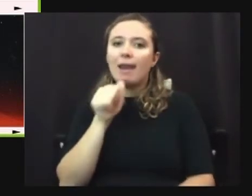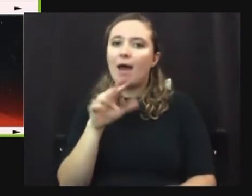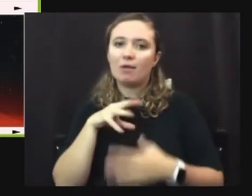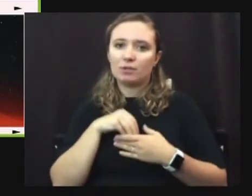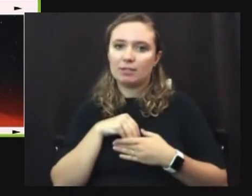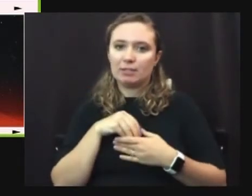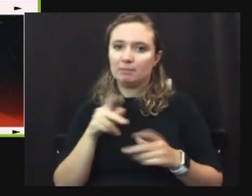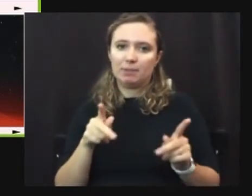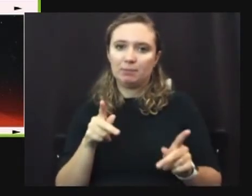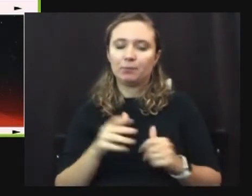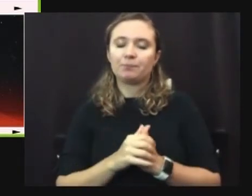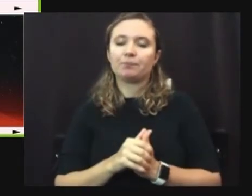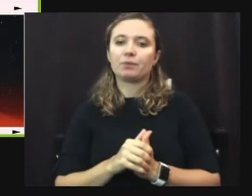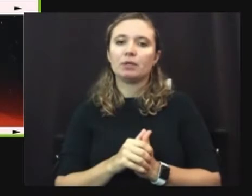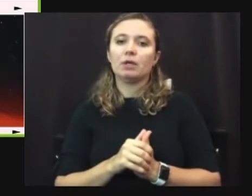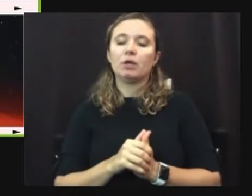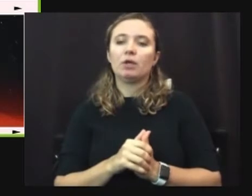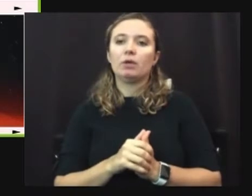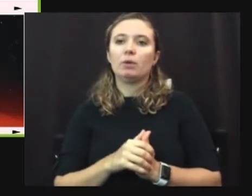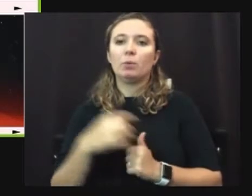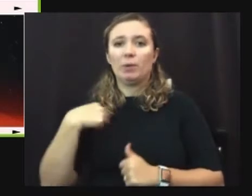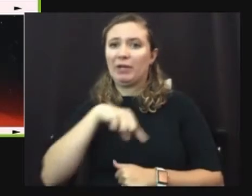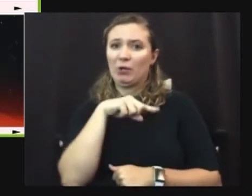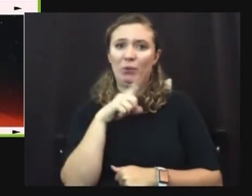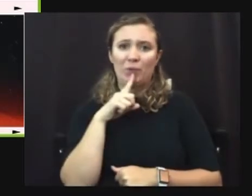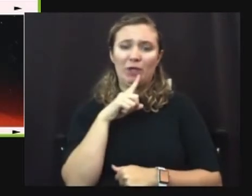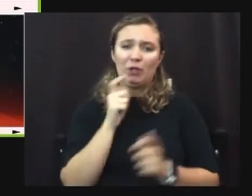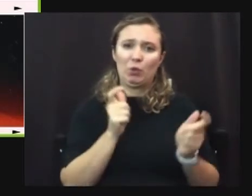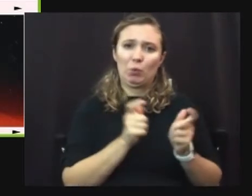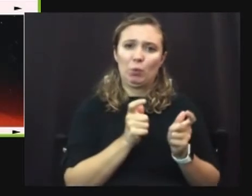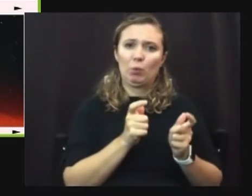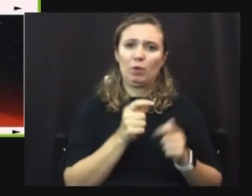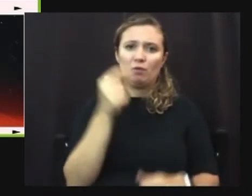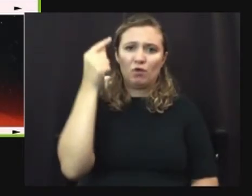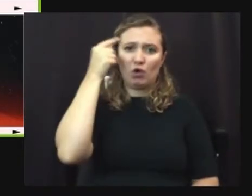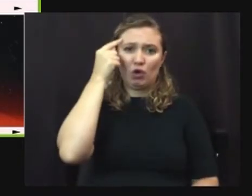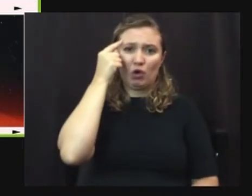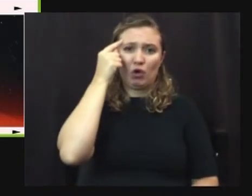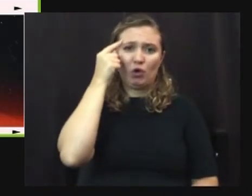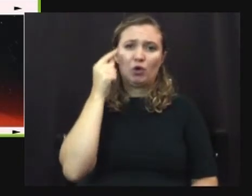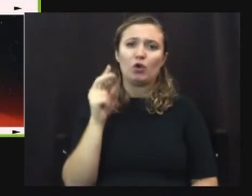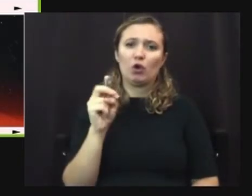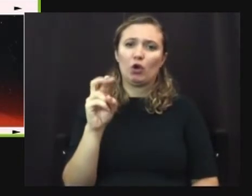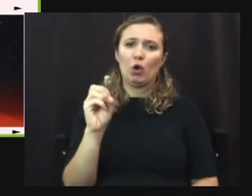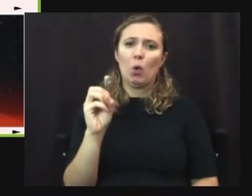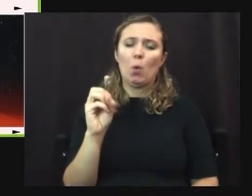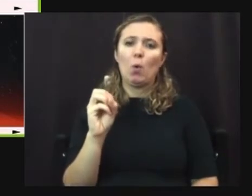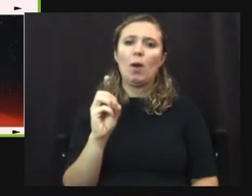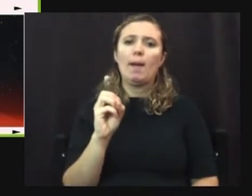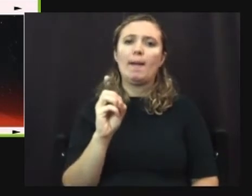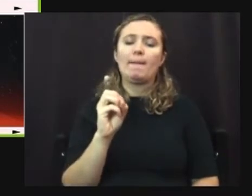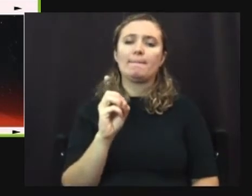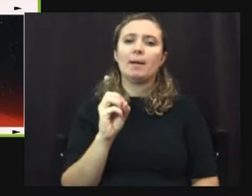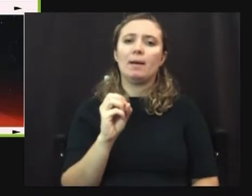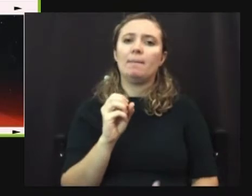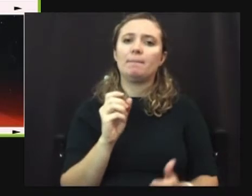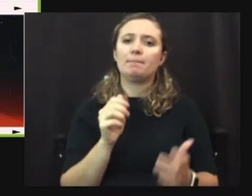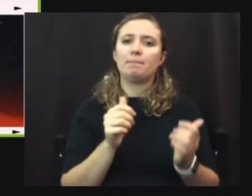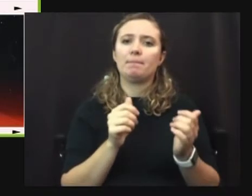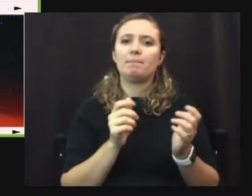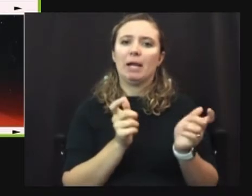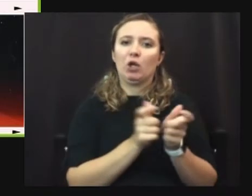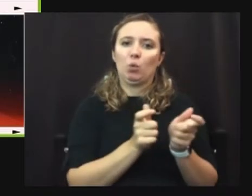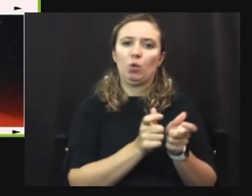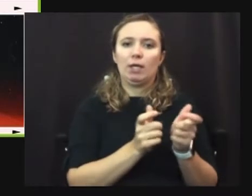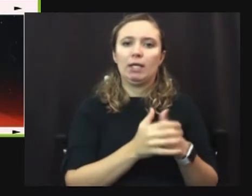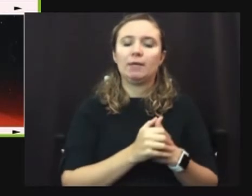tiny minority, neuro minority to the neuro majority.